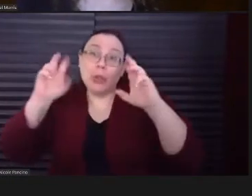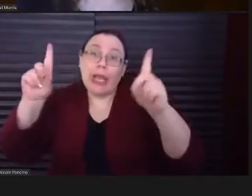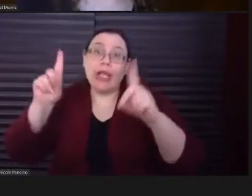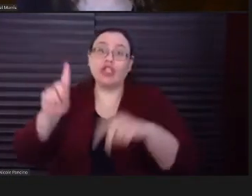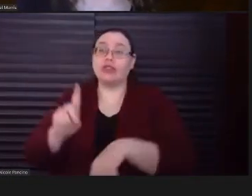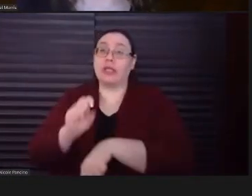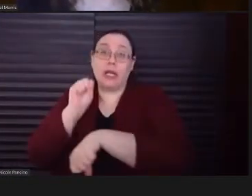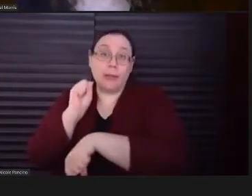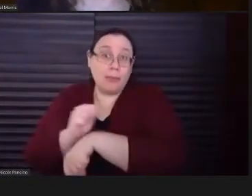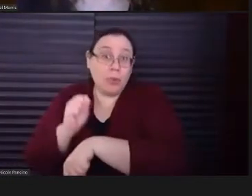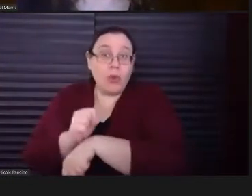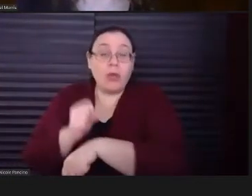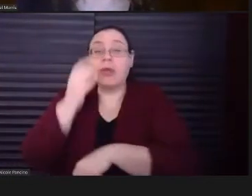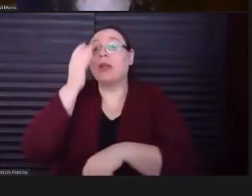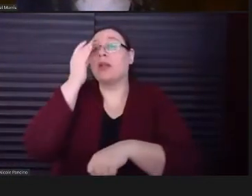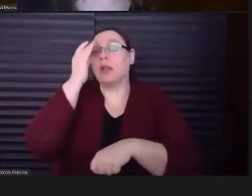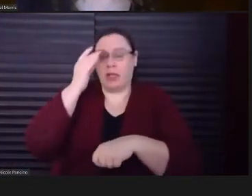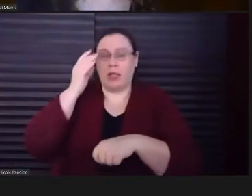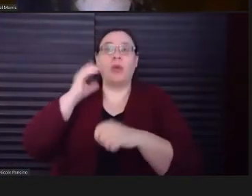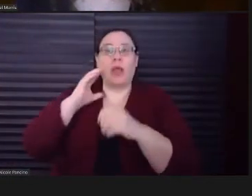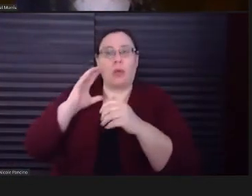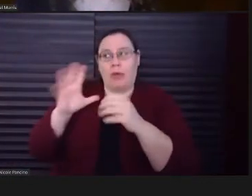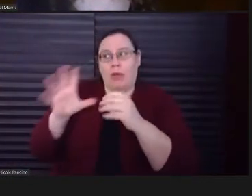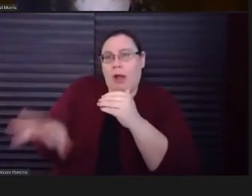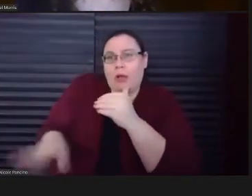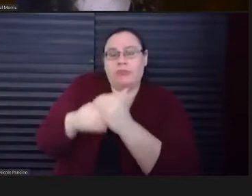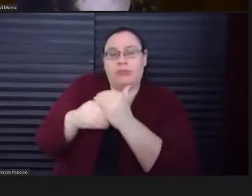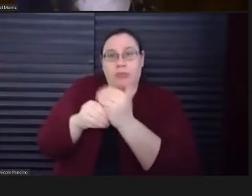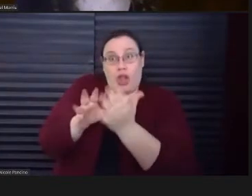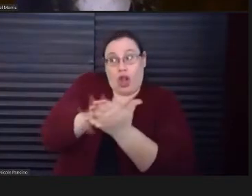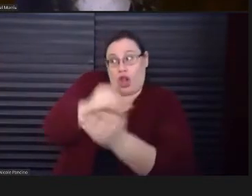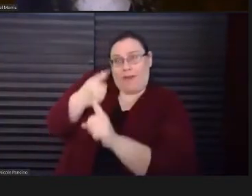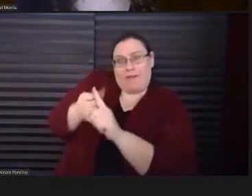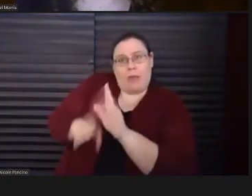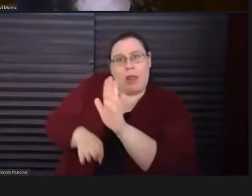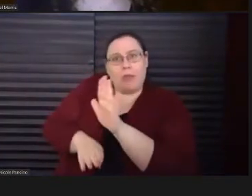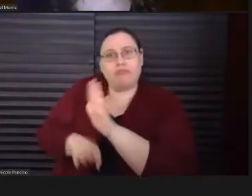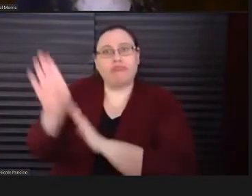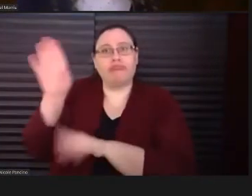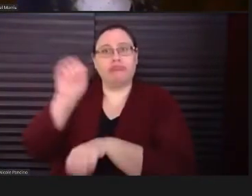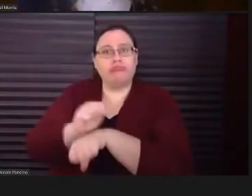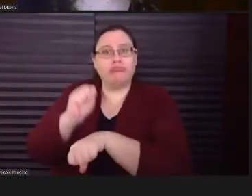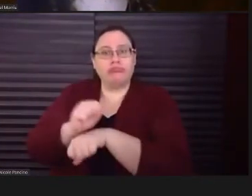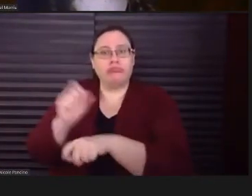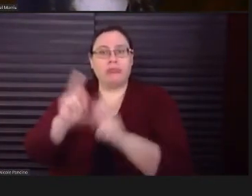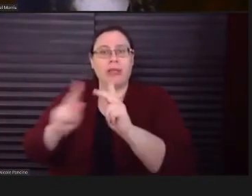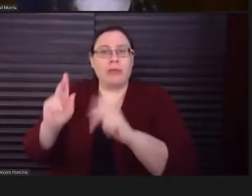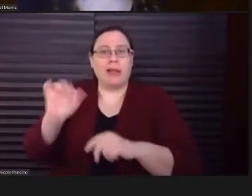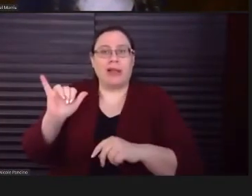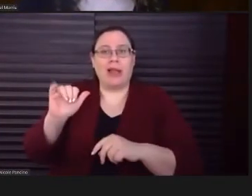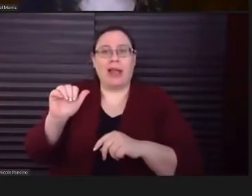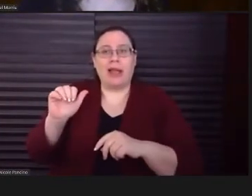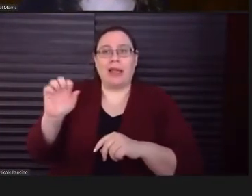we're going to adopt, learn from, and build on the work that folks like Able Gamers have done.